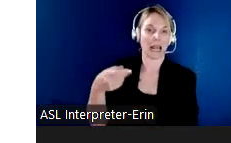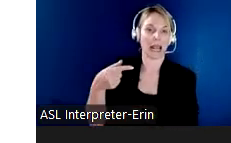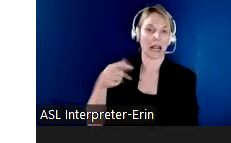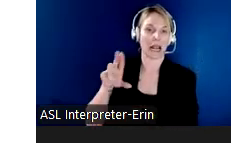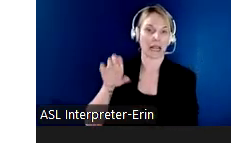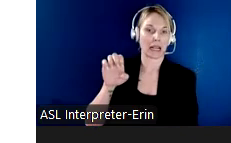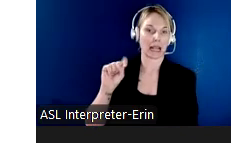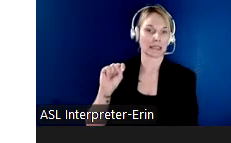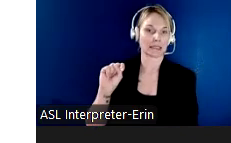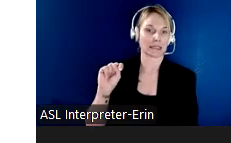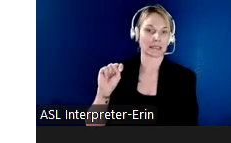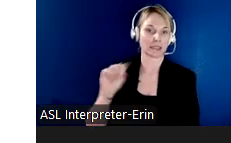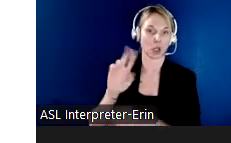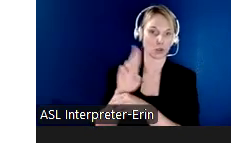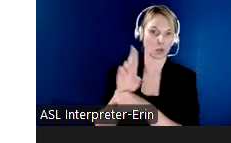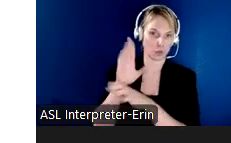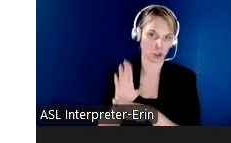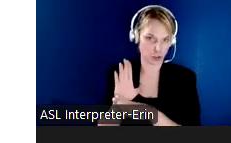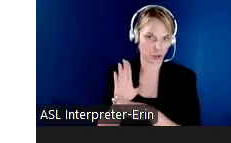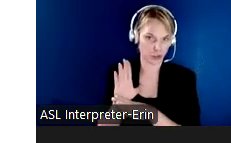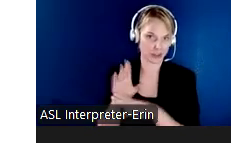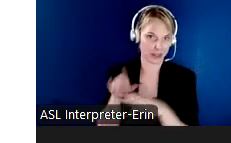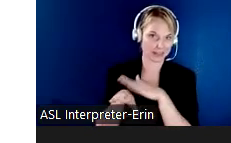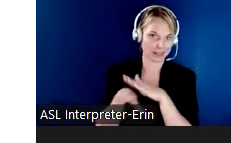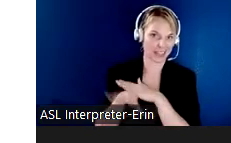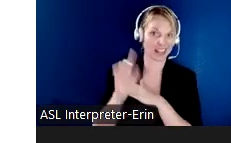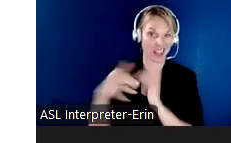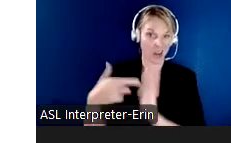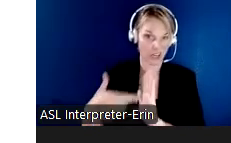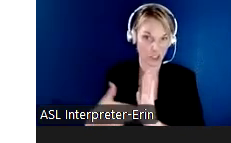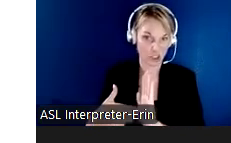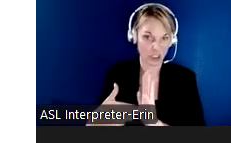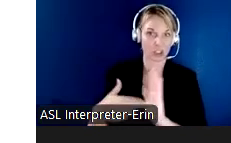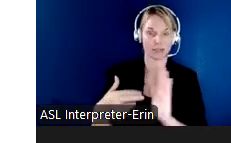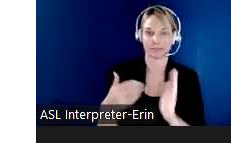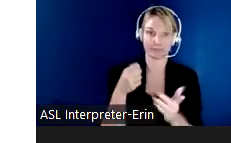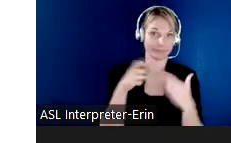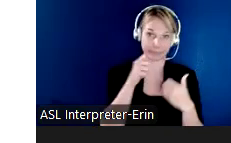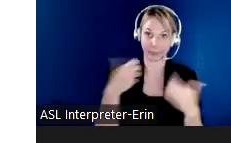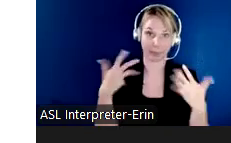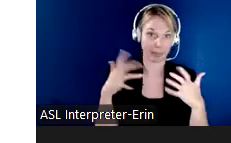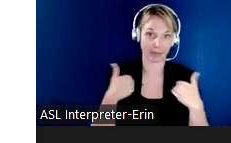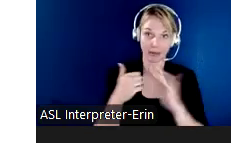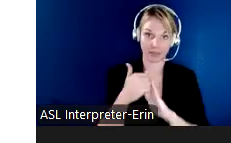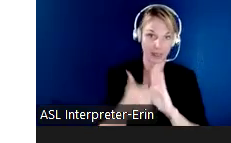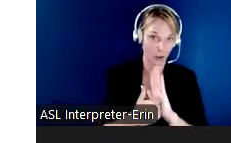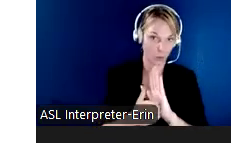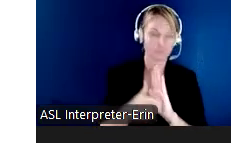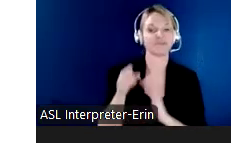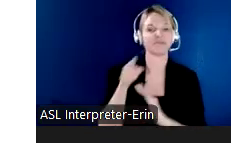you are one of those folks who needs the guest user registration and you don't already have an account, you're going to receive an